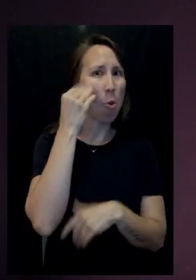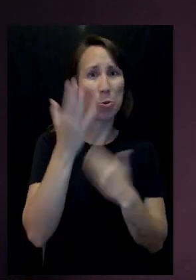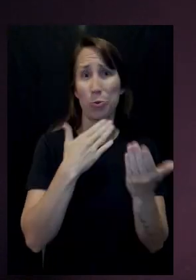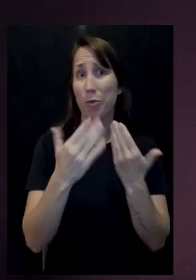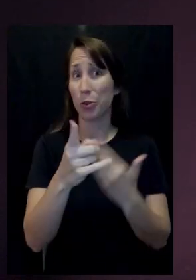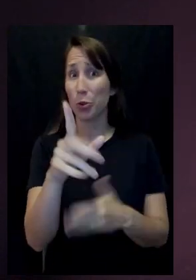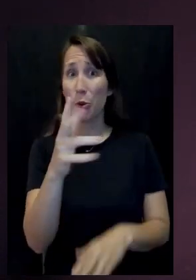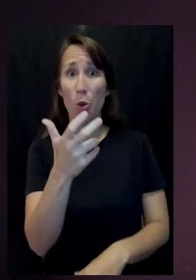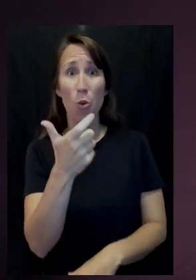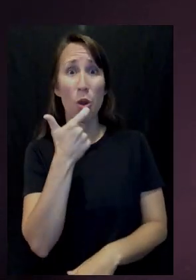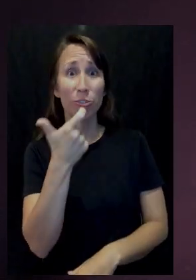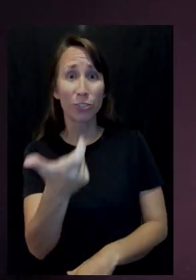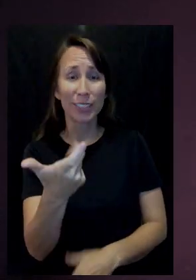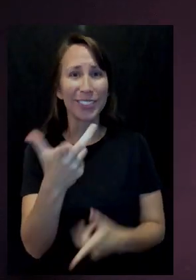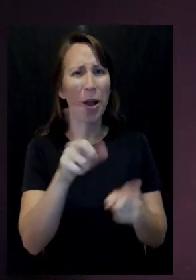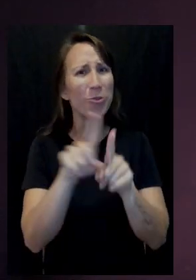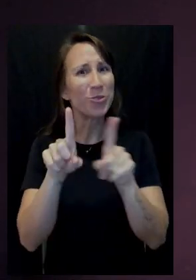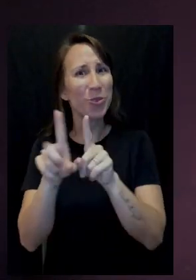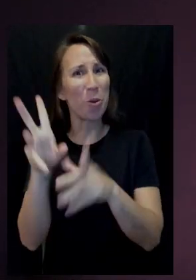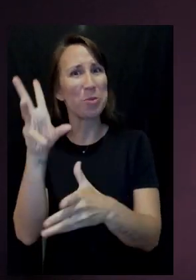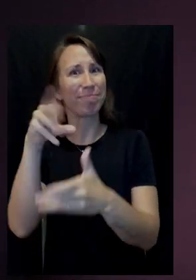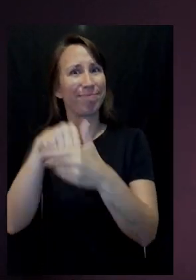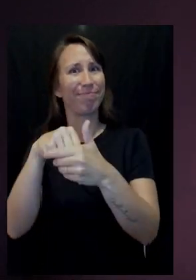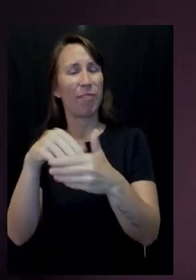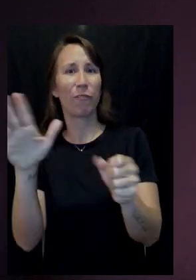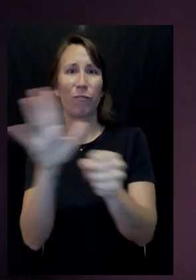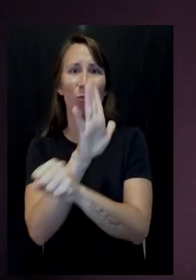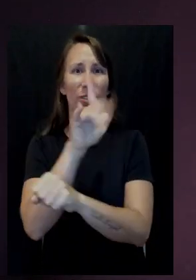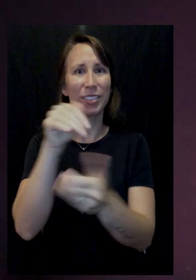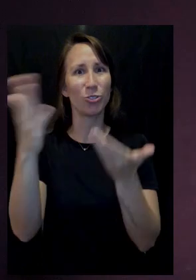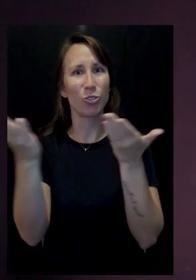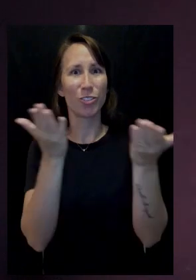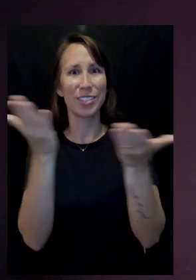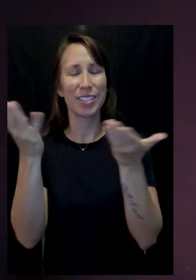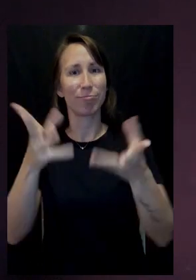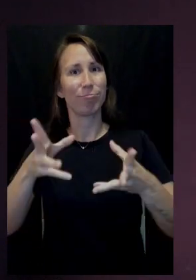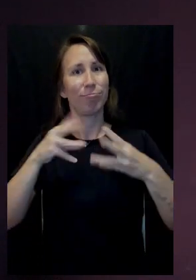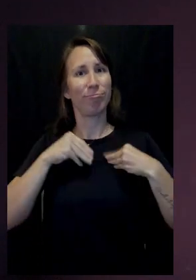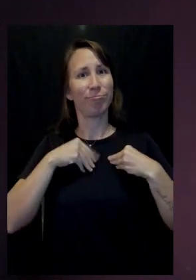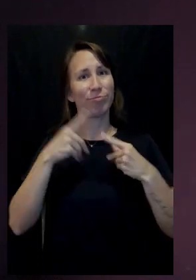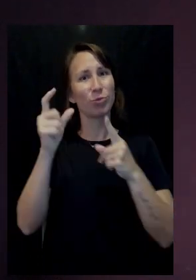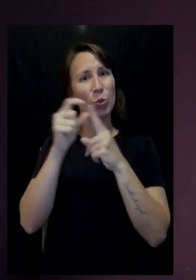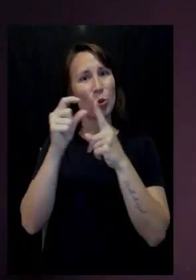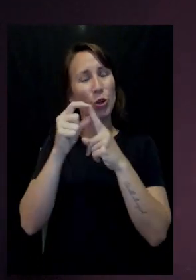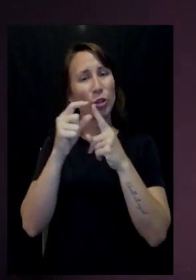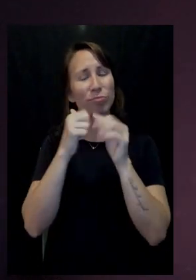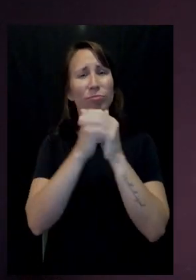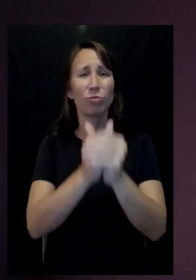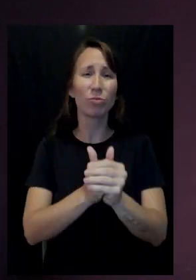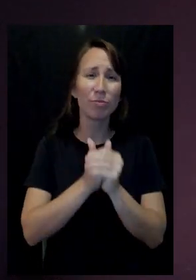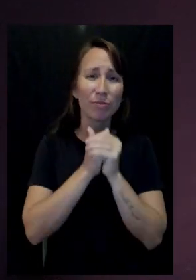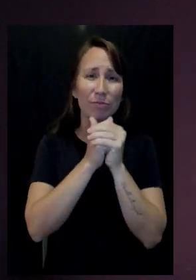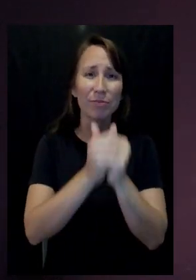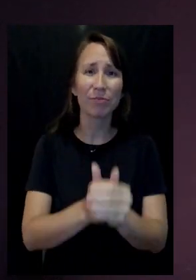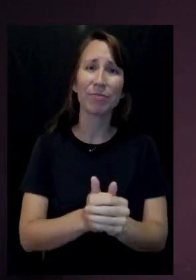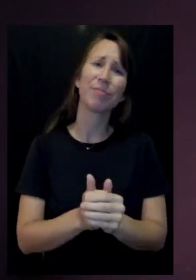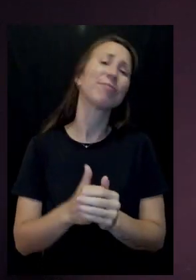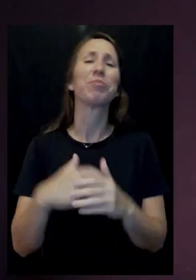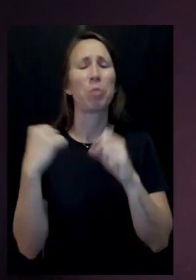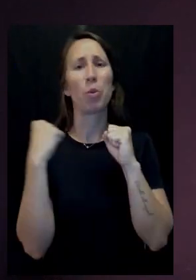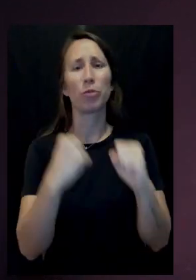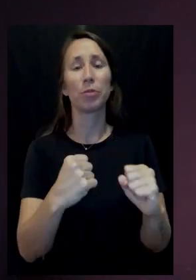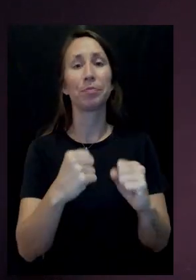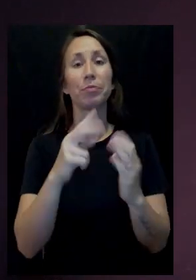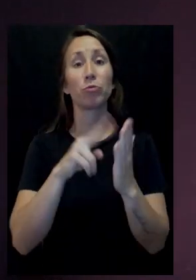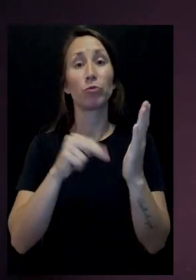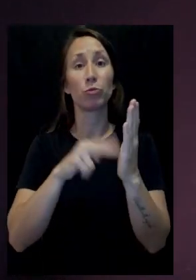watching, also participating fully in the service and receiving the word, worshiping, and it's powerful. So we're going to be